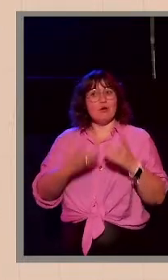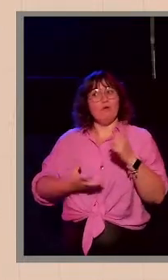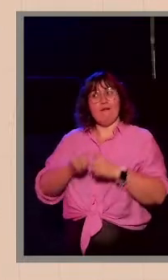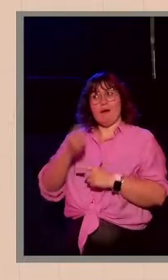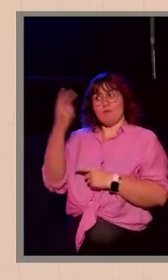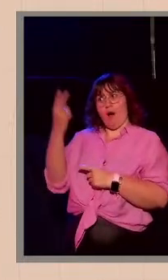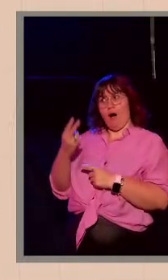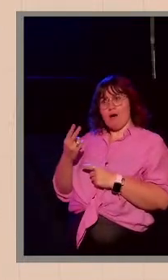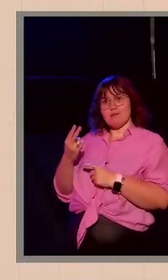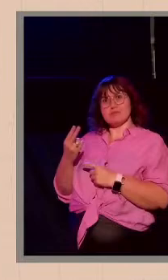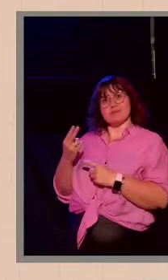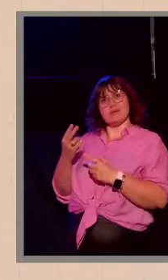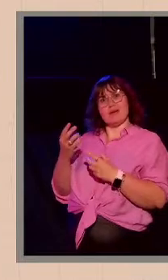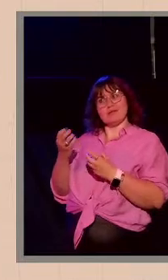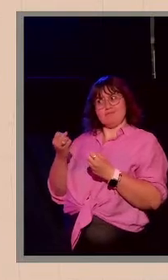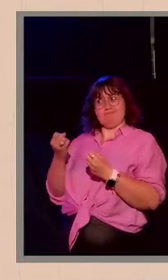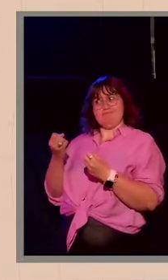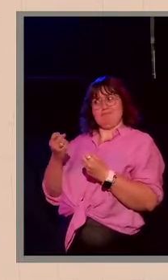designed?